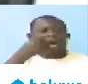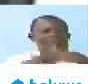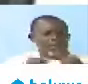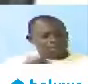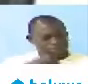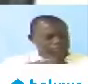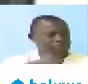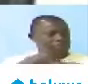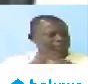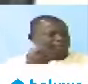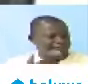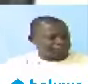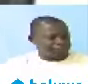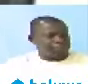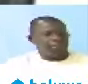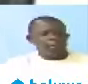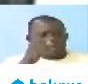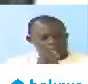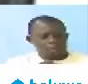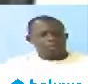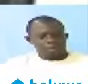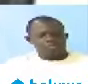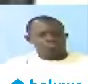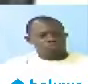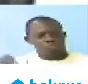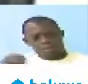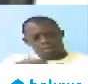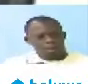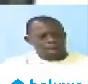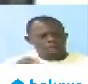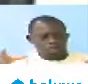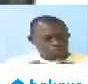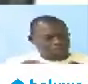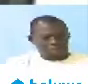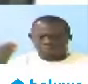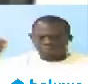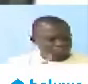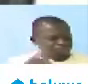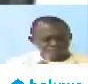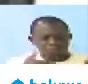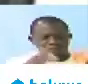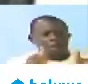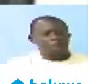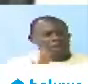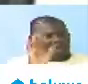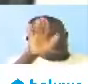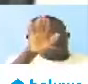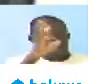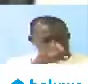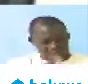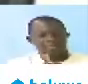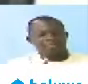our training, we were made to join them, just like in a force. But later on, it helped me.